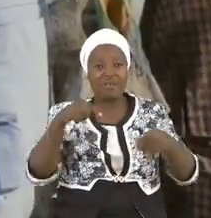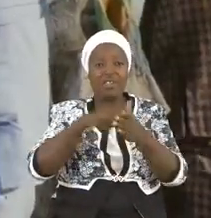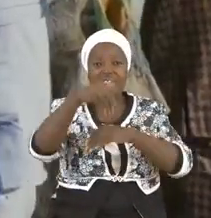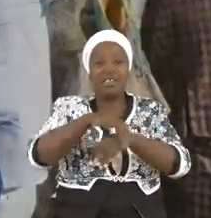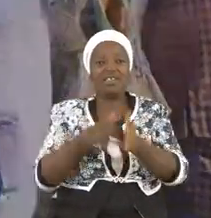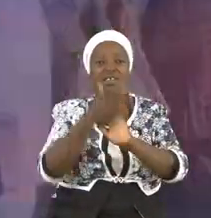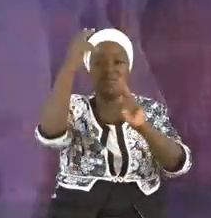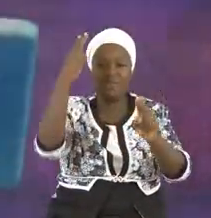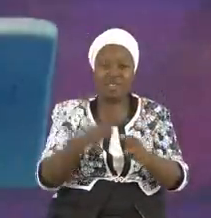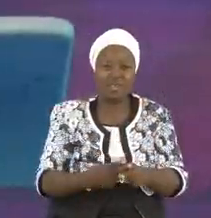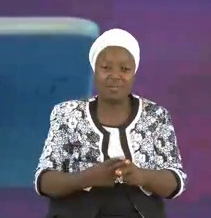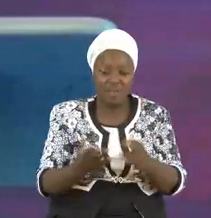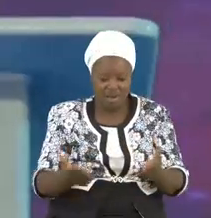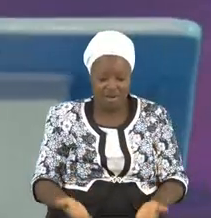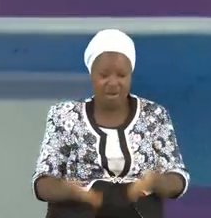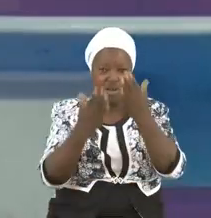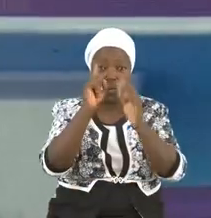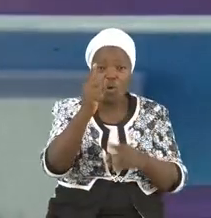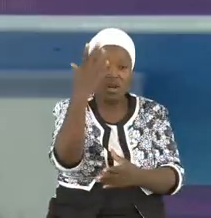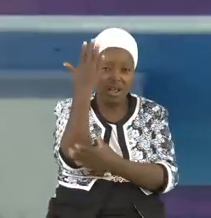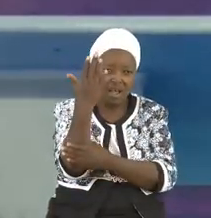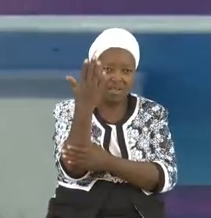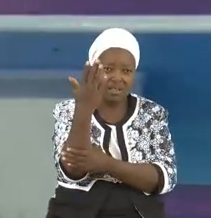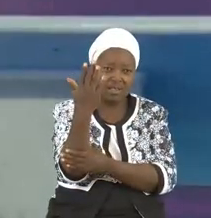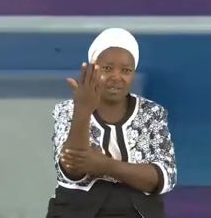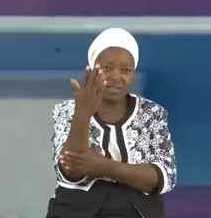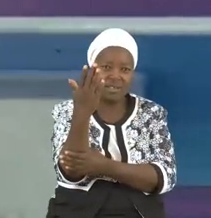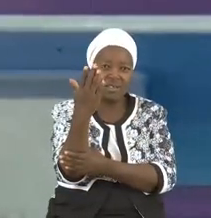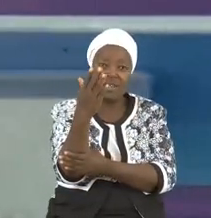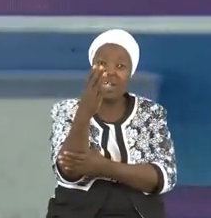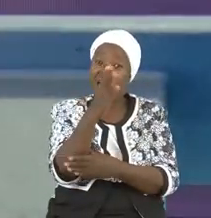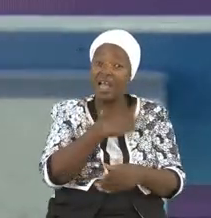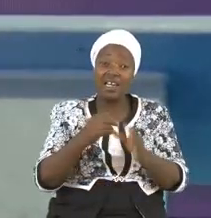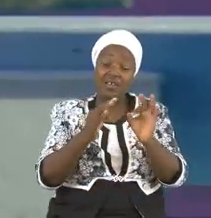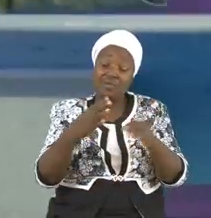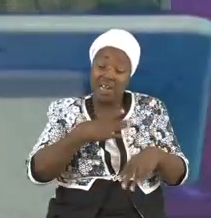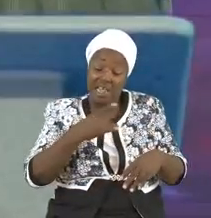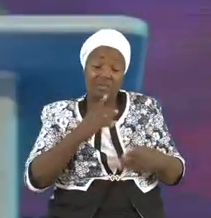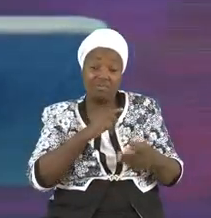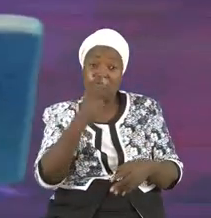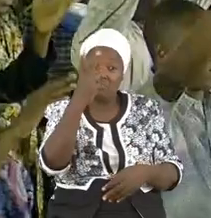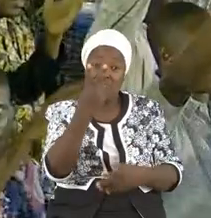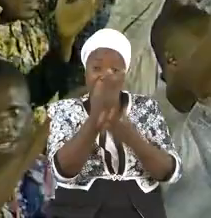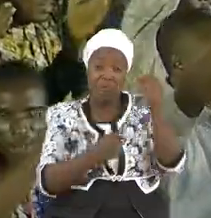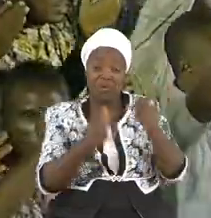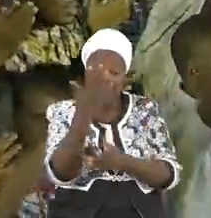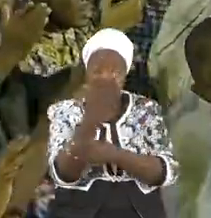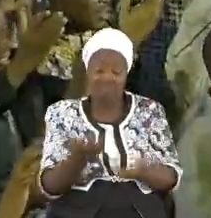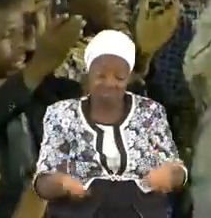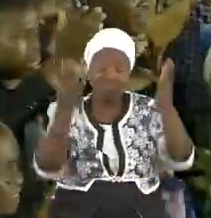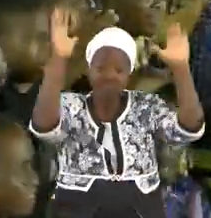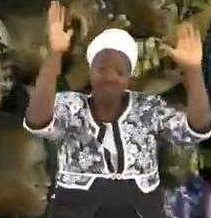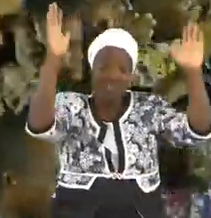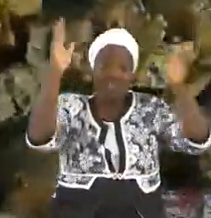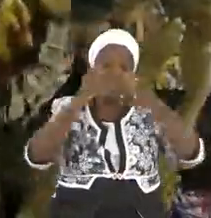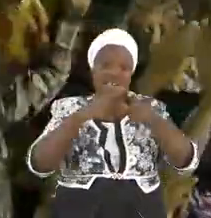Yeah. Raise up one hand, and if you prefer to raise up both hands, no problem. God accepts everyone. And then lay the